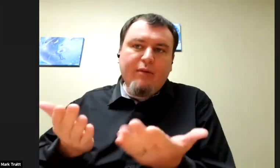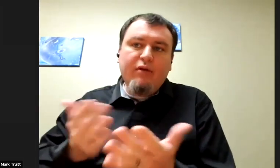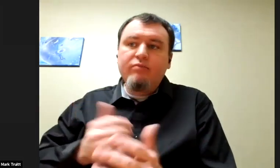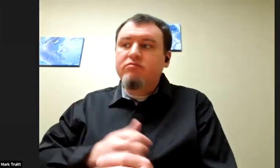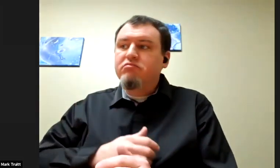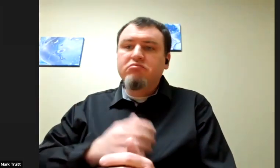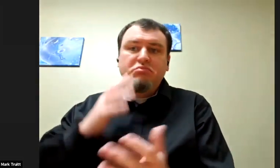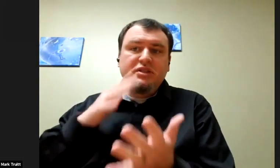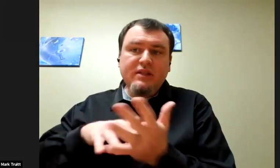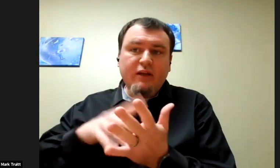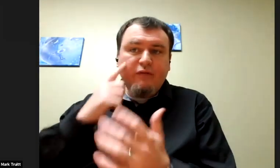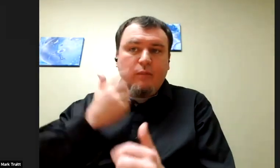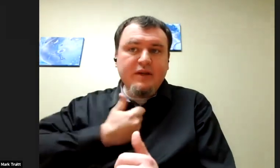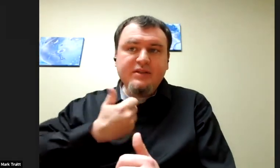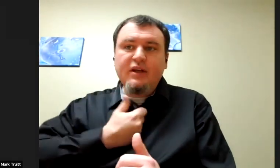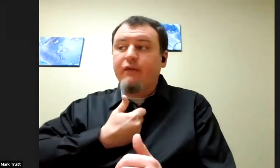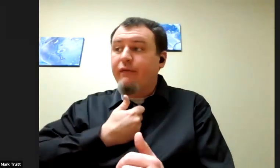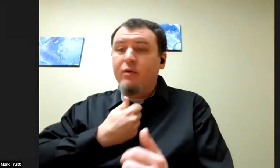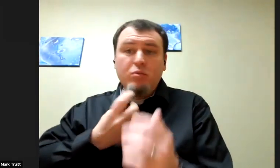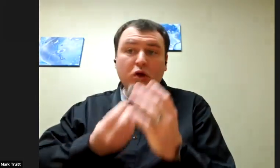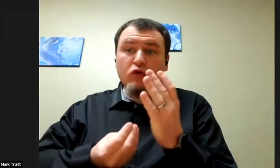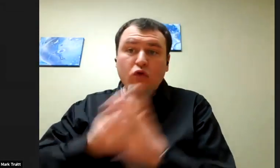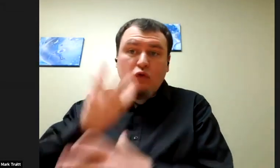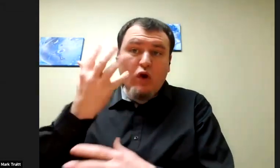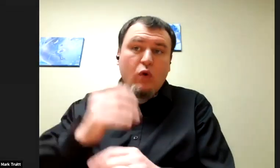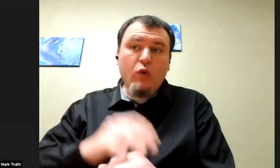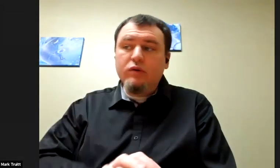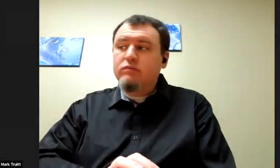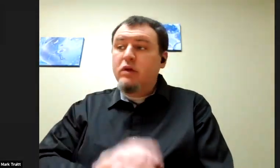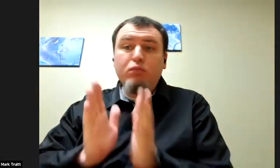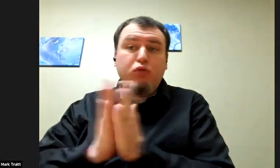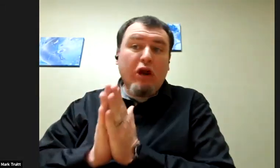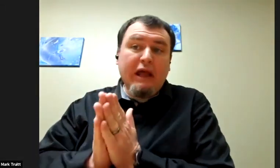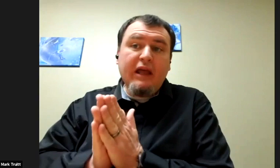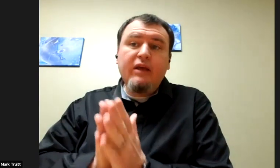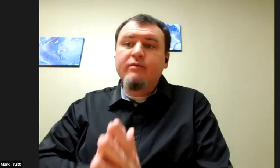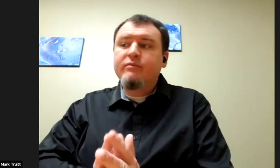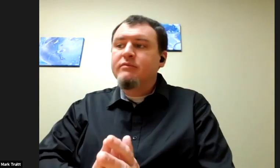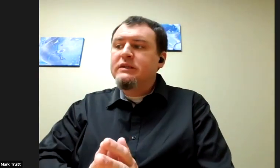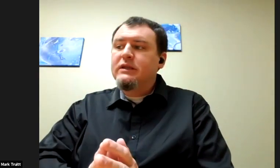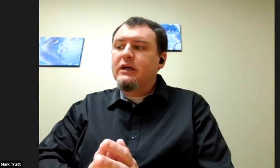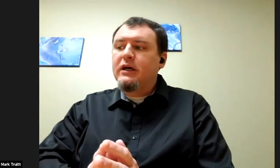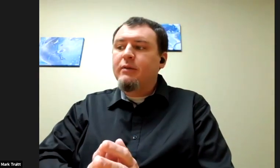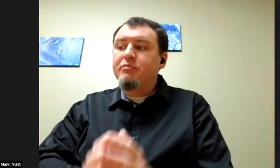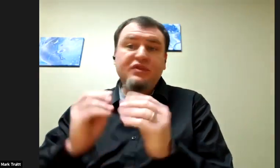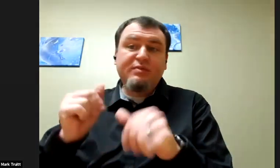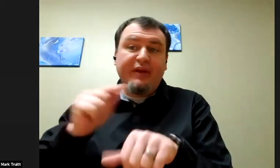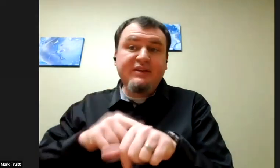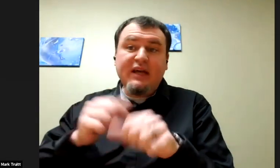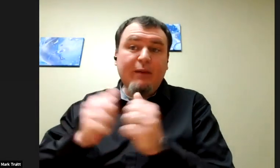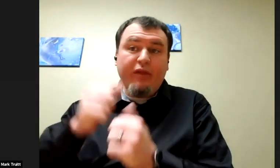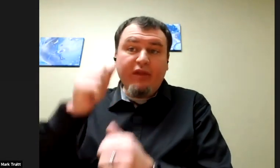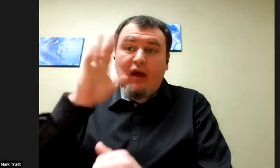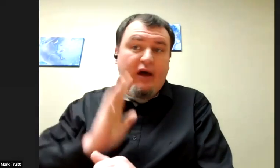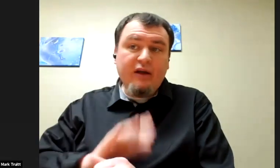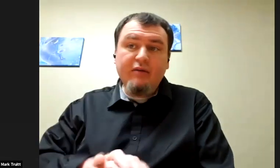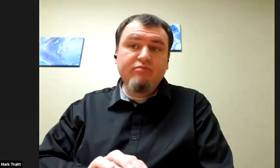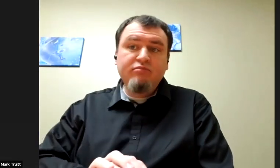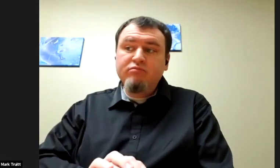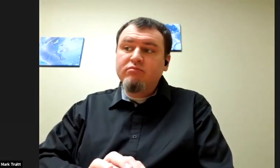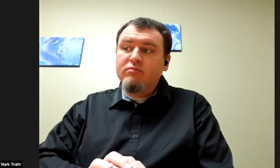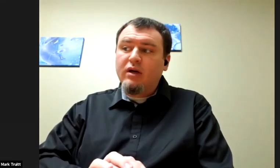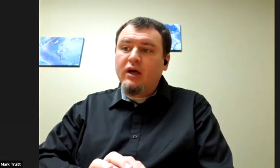the Bible, study for myself, grow, pray, spend time with